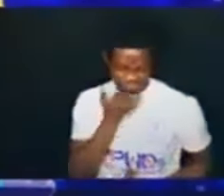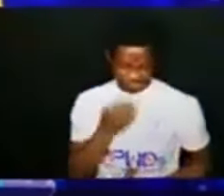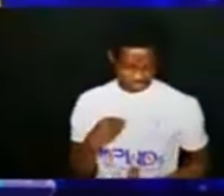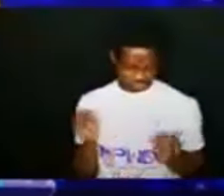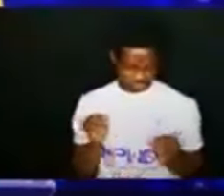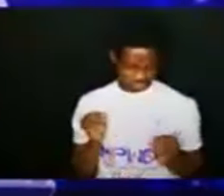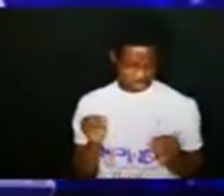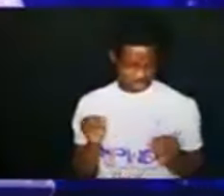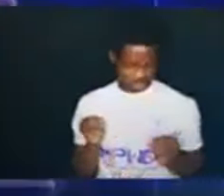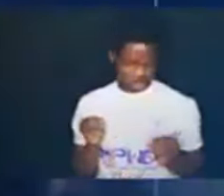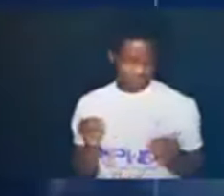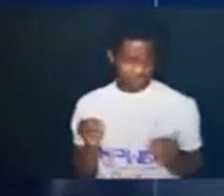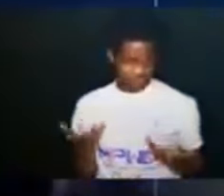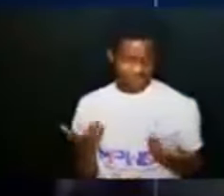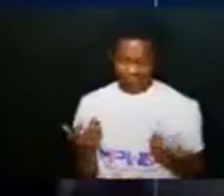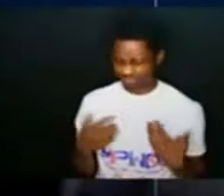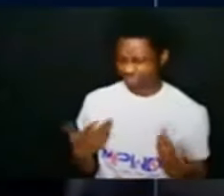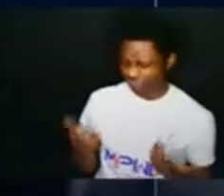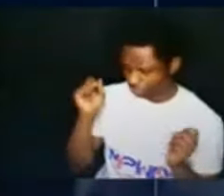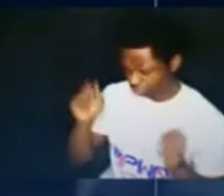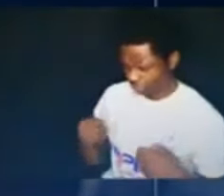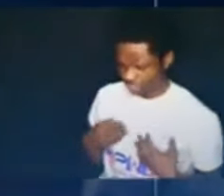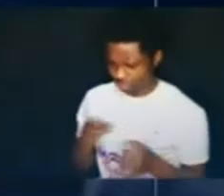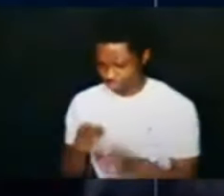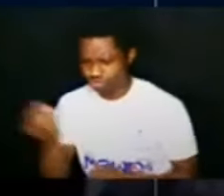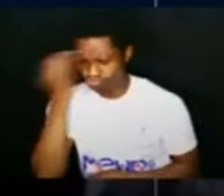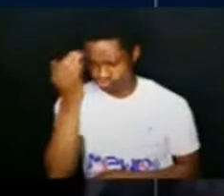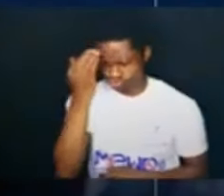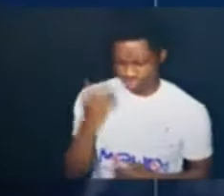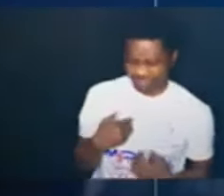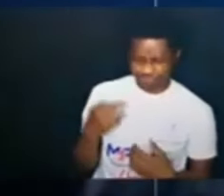You see, I can explain the side of